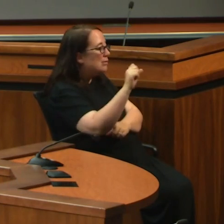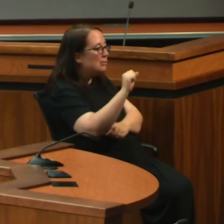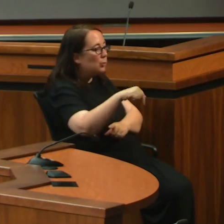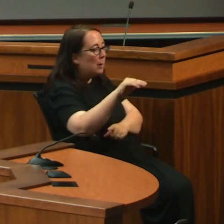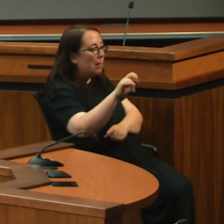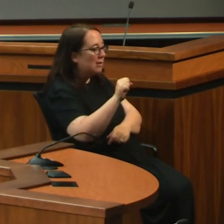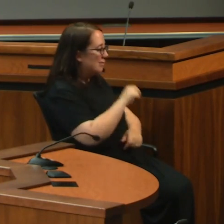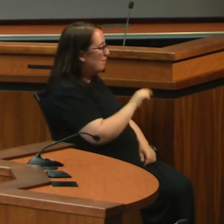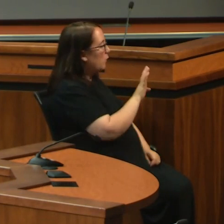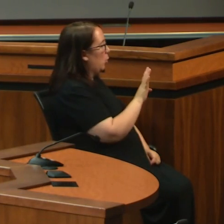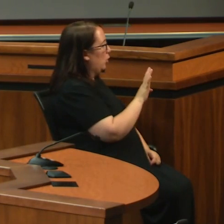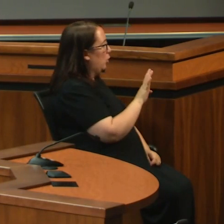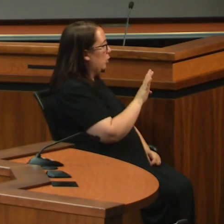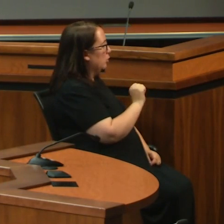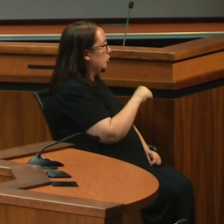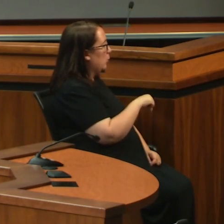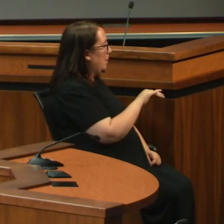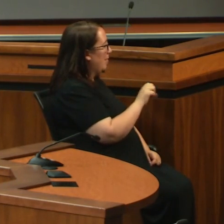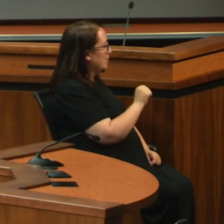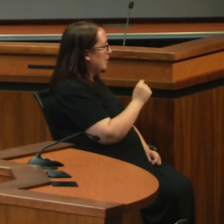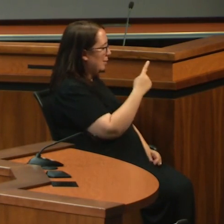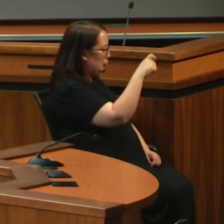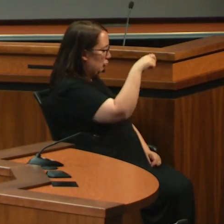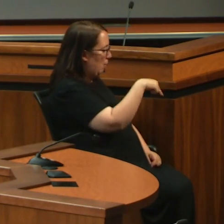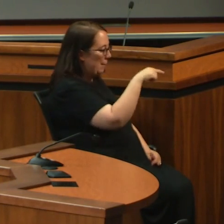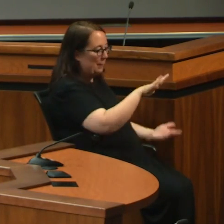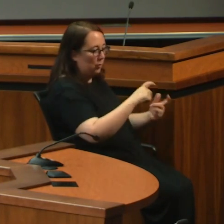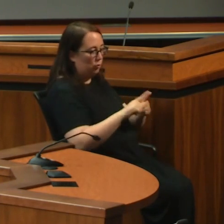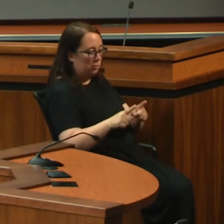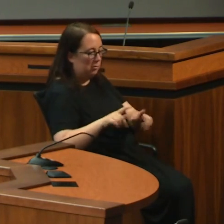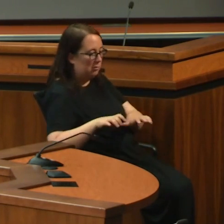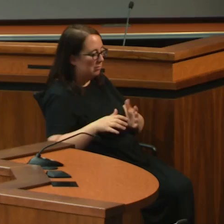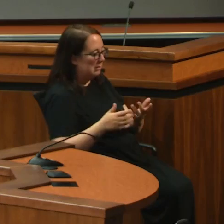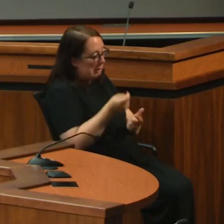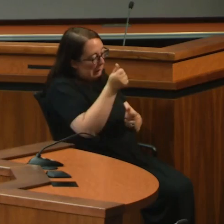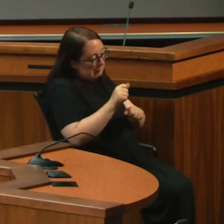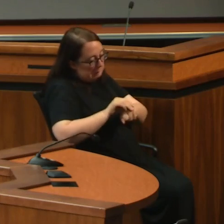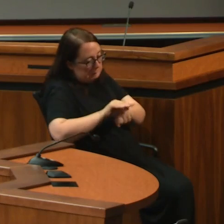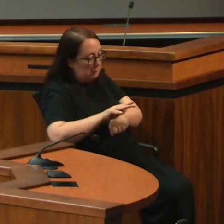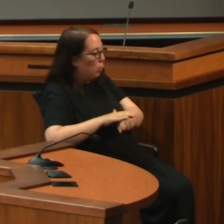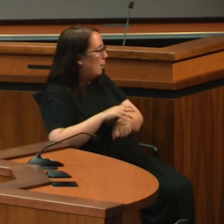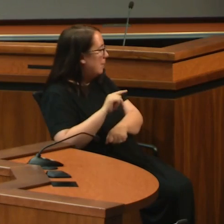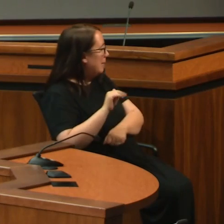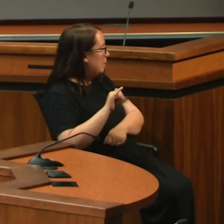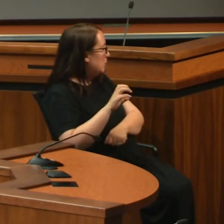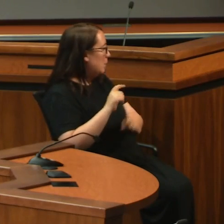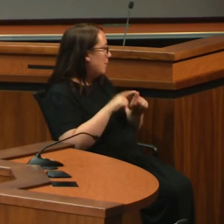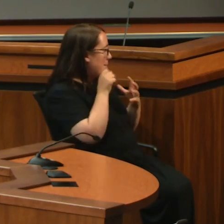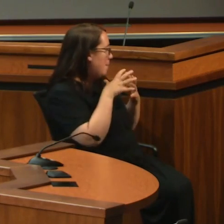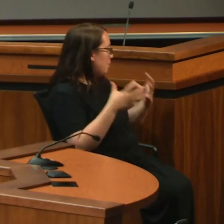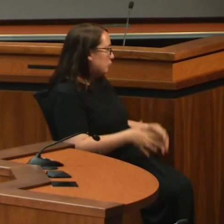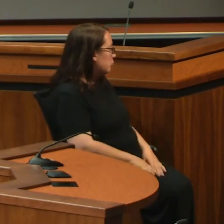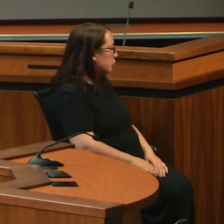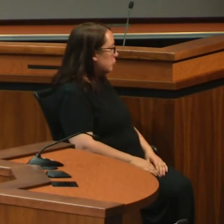4. So, you know, it's sort of a drop in the bucket kind of thing. Does it have an impact? Very slight impact on the Patapsco. I mean, it